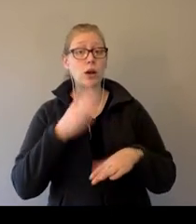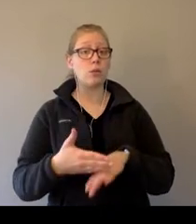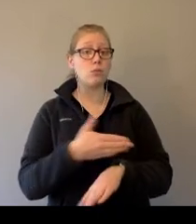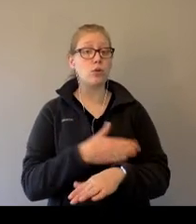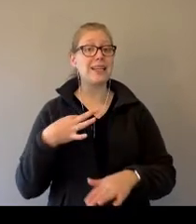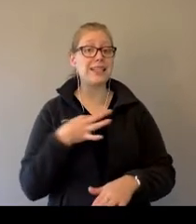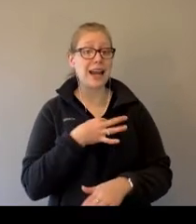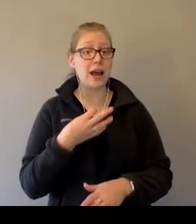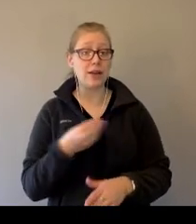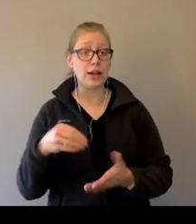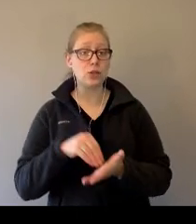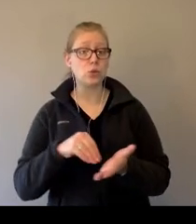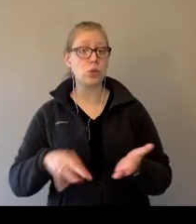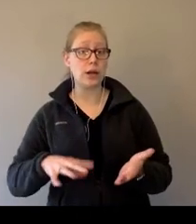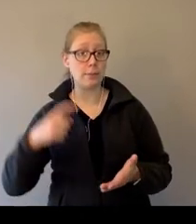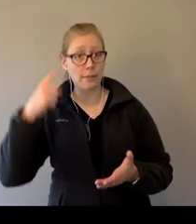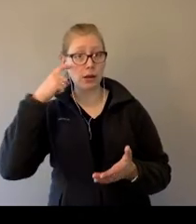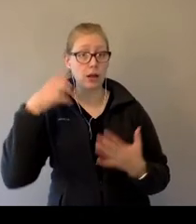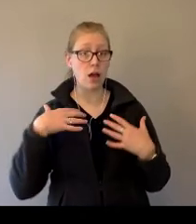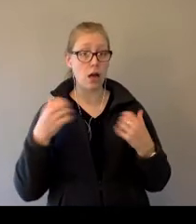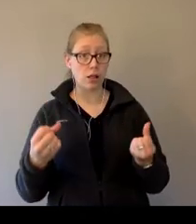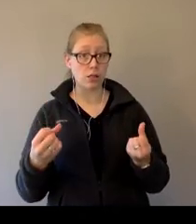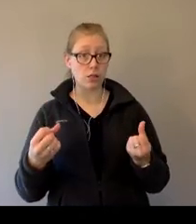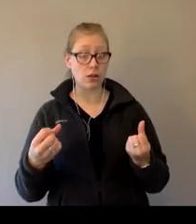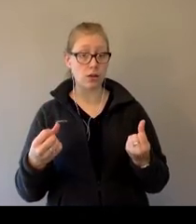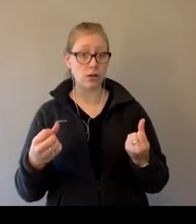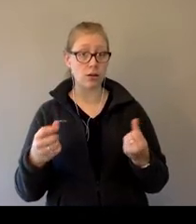staff and student mental health.